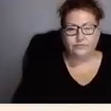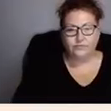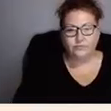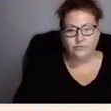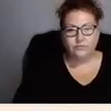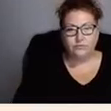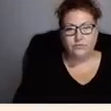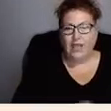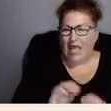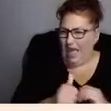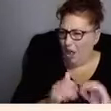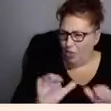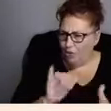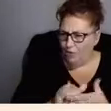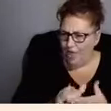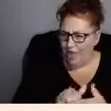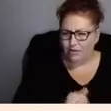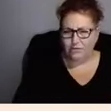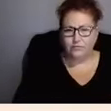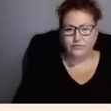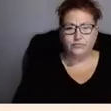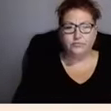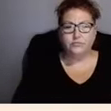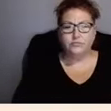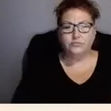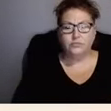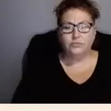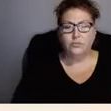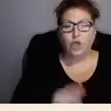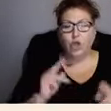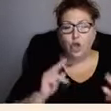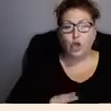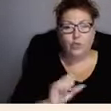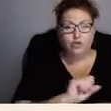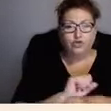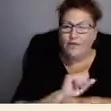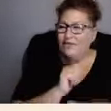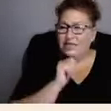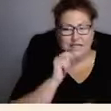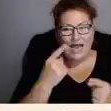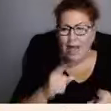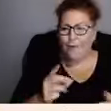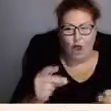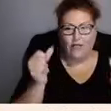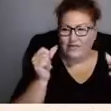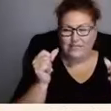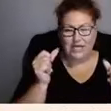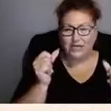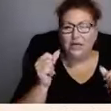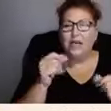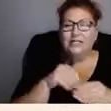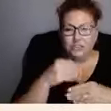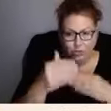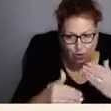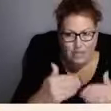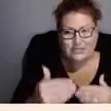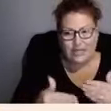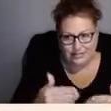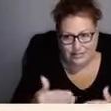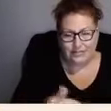this? Human trafficking doesn't happen all of a sudden. It's a process.